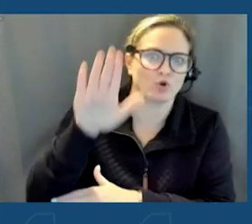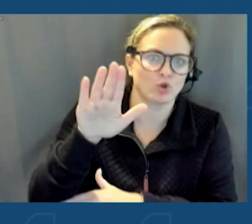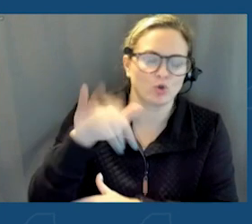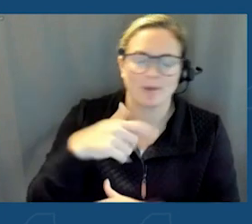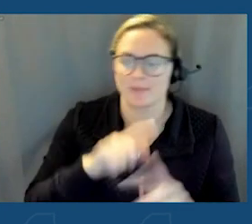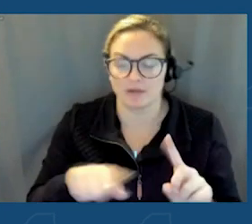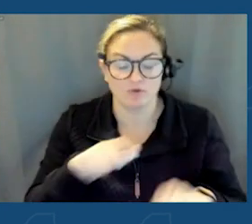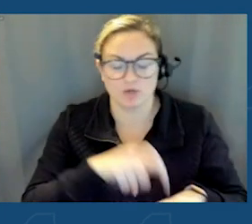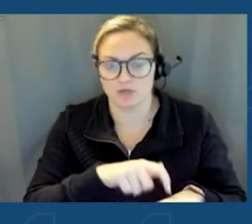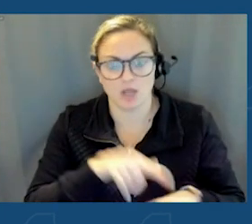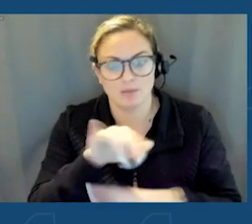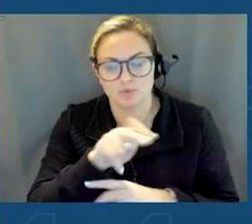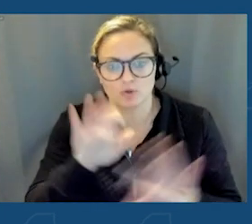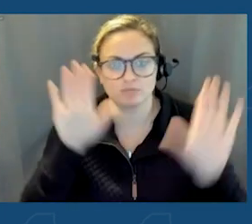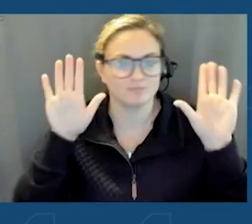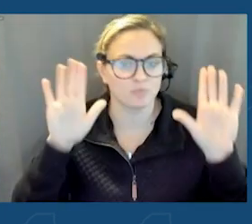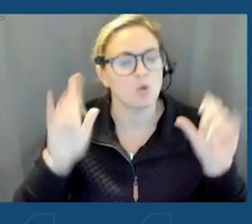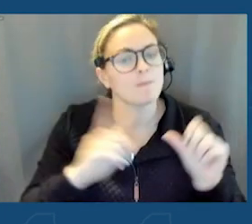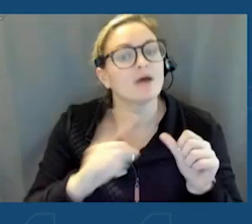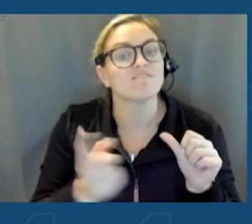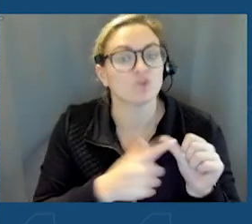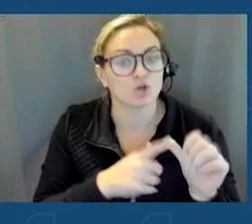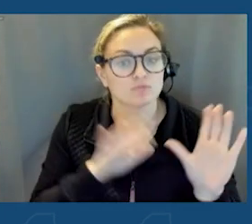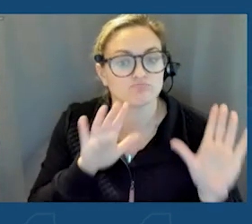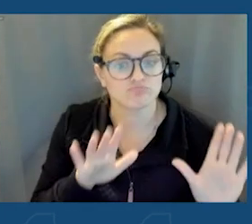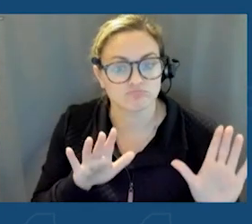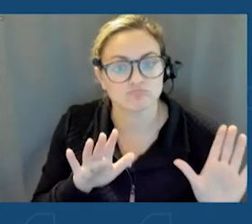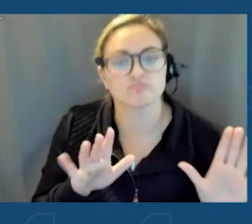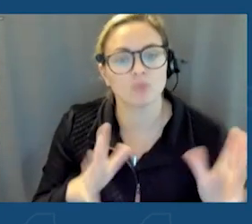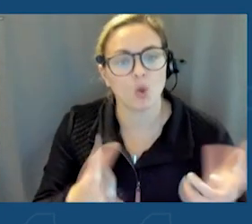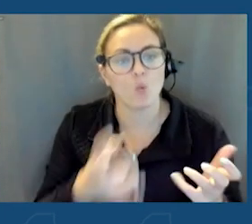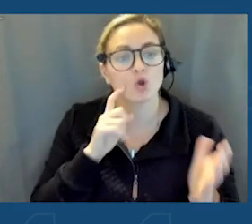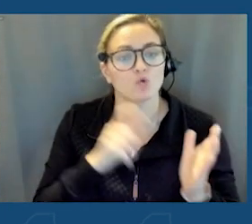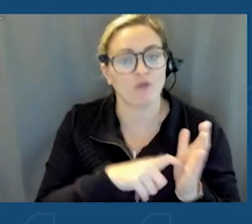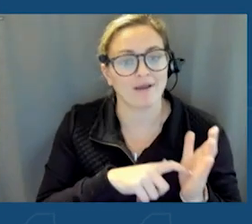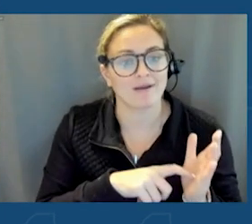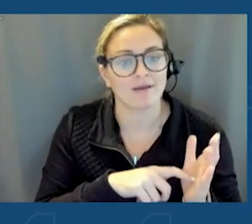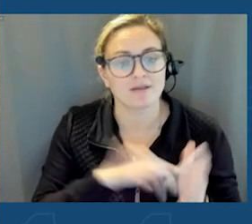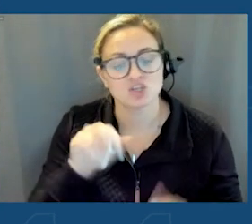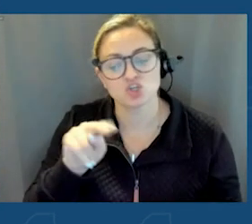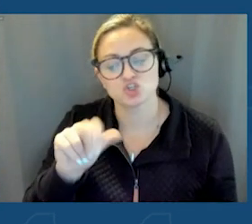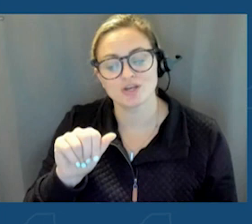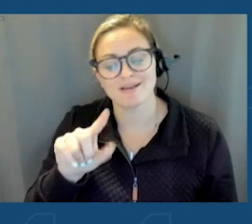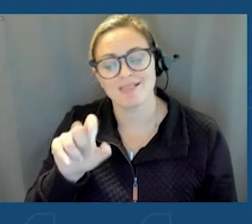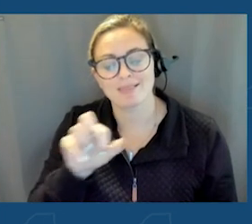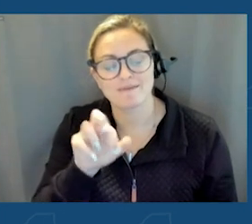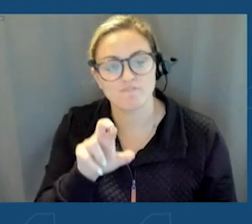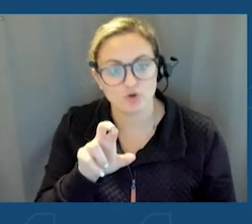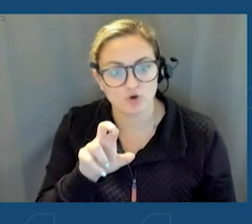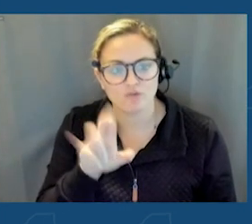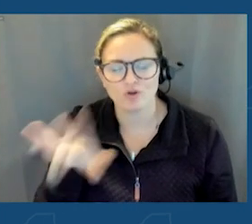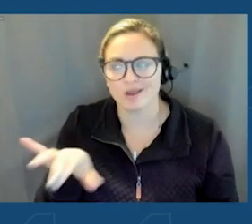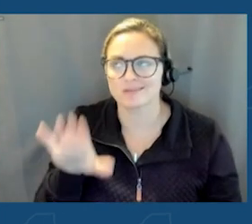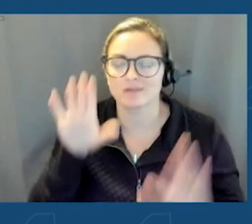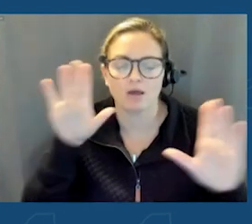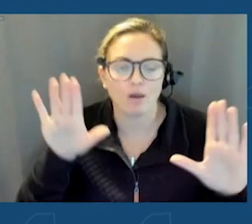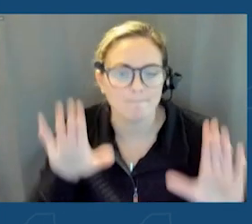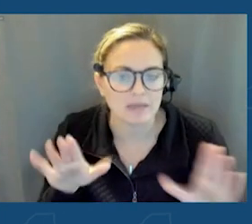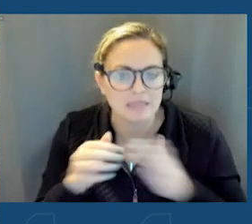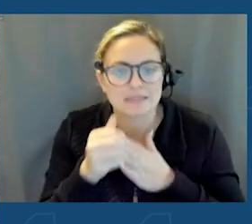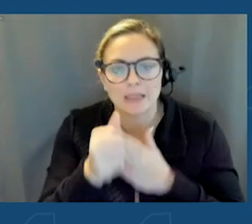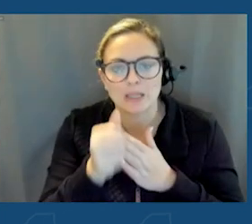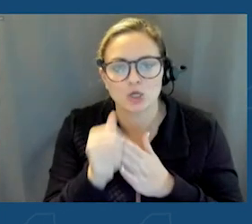zone. First of all, I want to recognize Jano Lieber for his extraordinary leadership